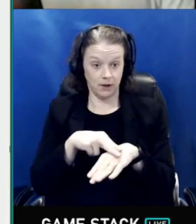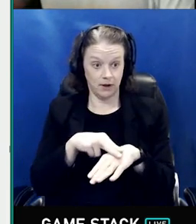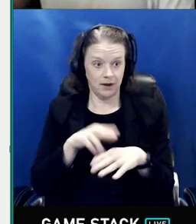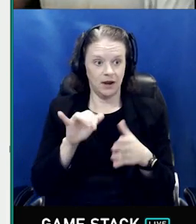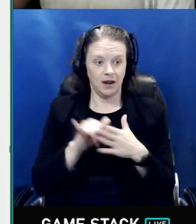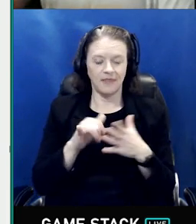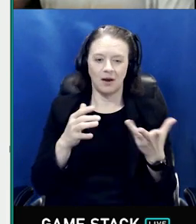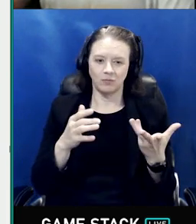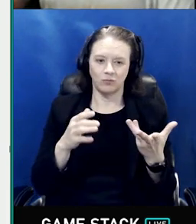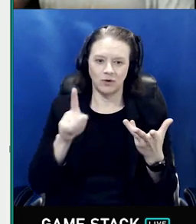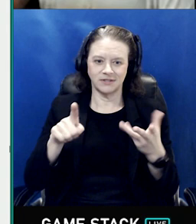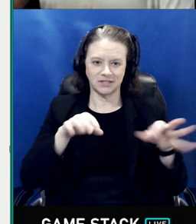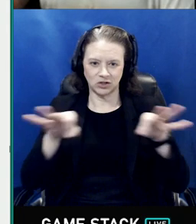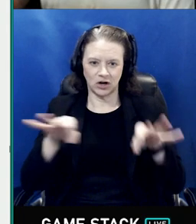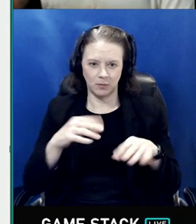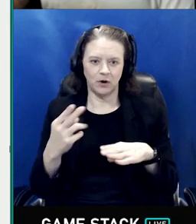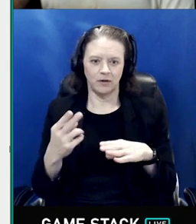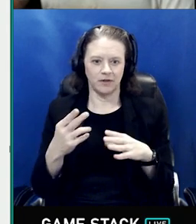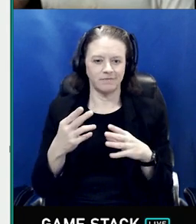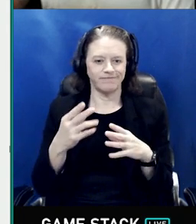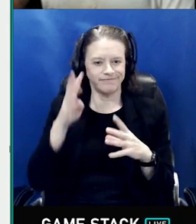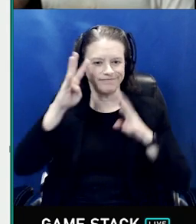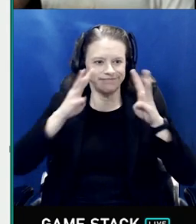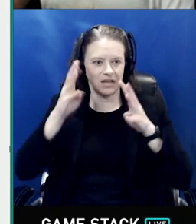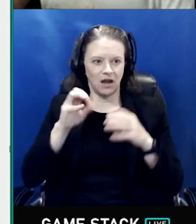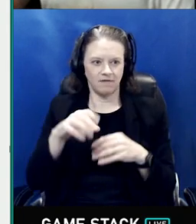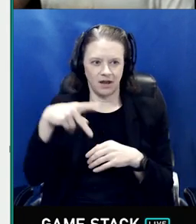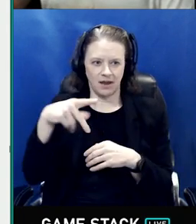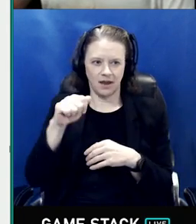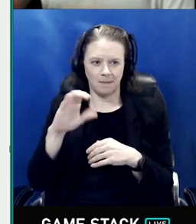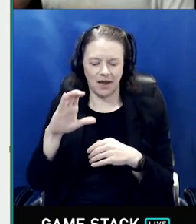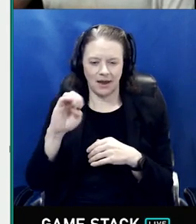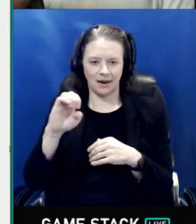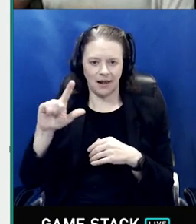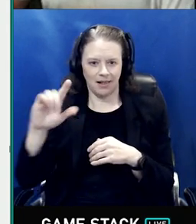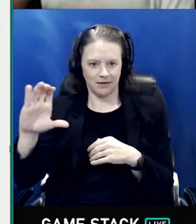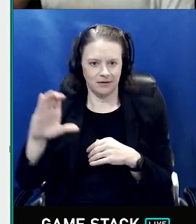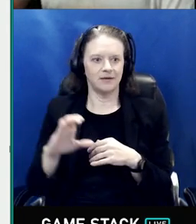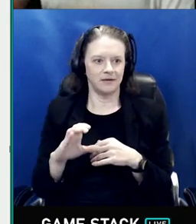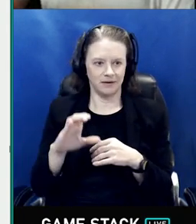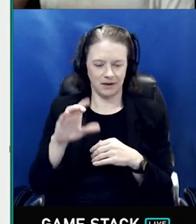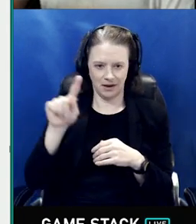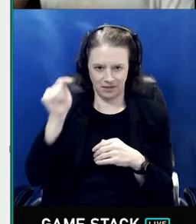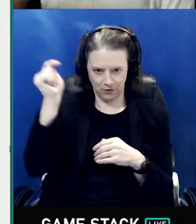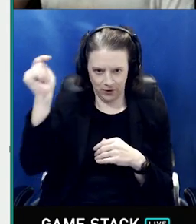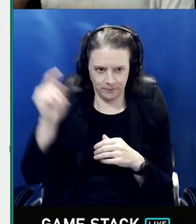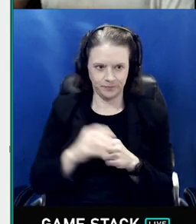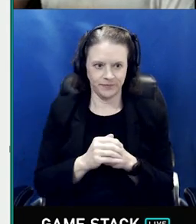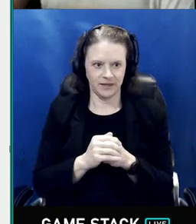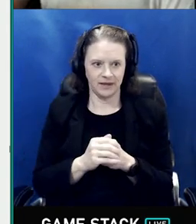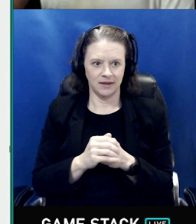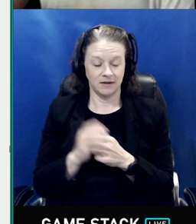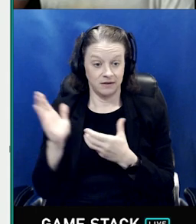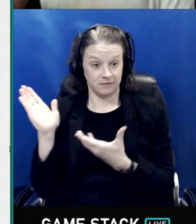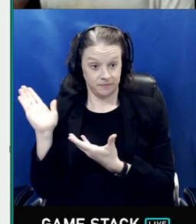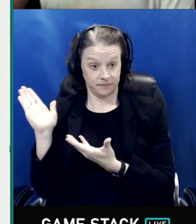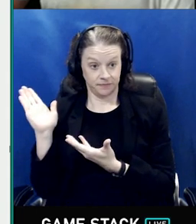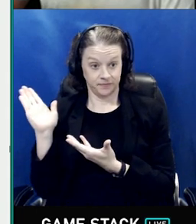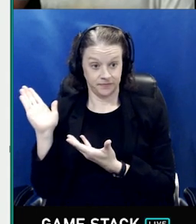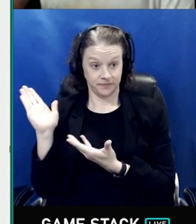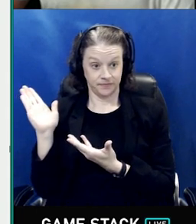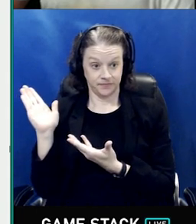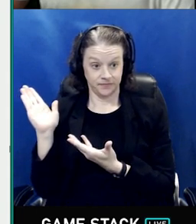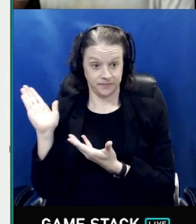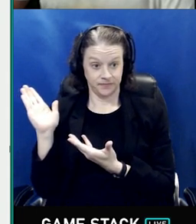theorem. And that reads, in the case of a network partition in a distributed computer system, one has to choose between availability and